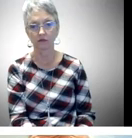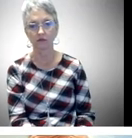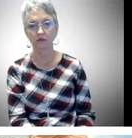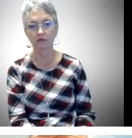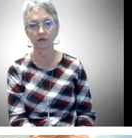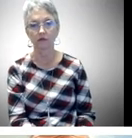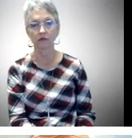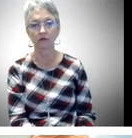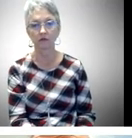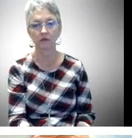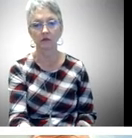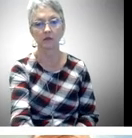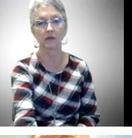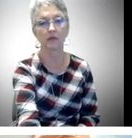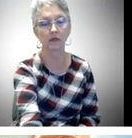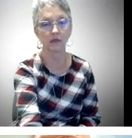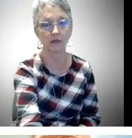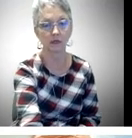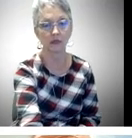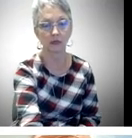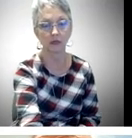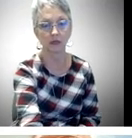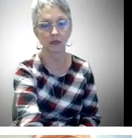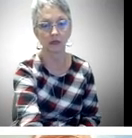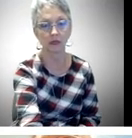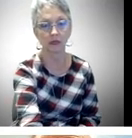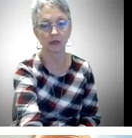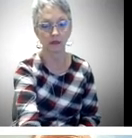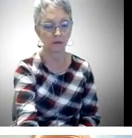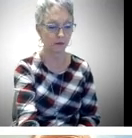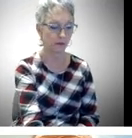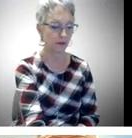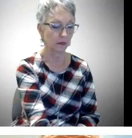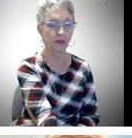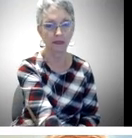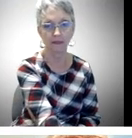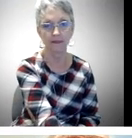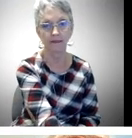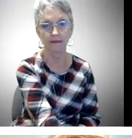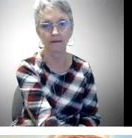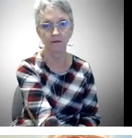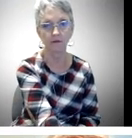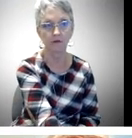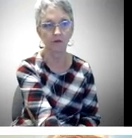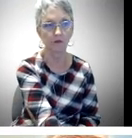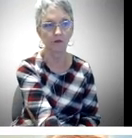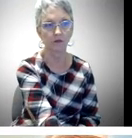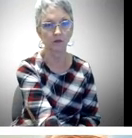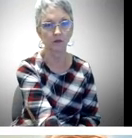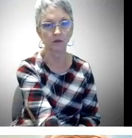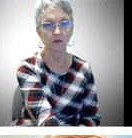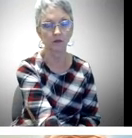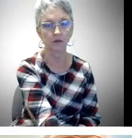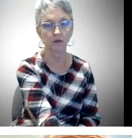judge, and the judge said there was a battle over a guardianship between there was an adult child who just was